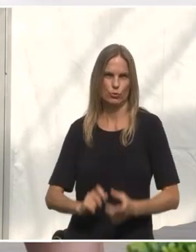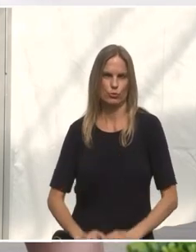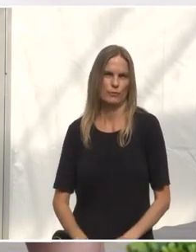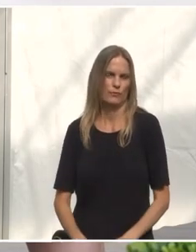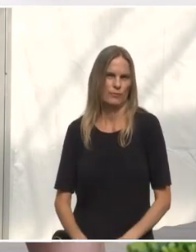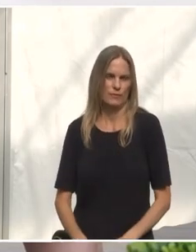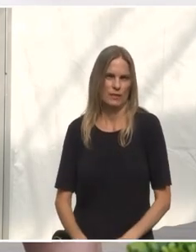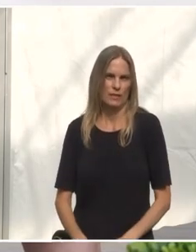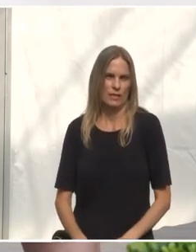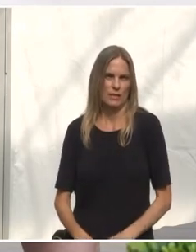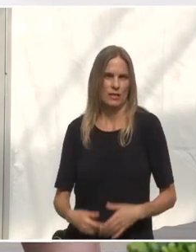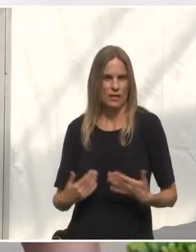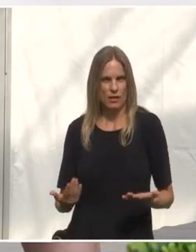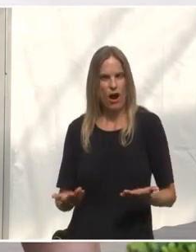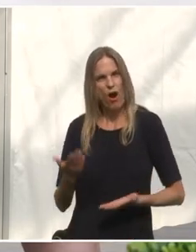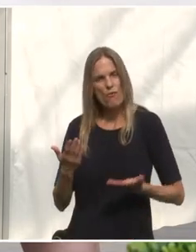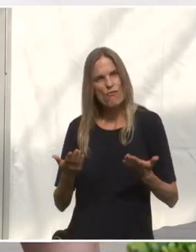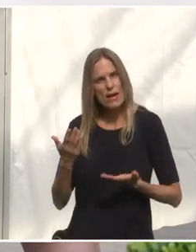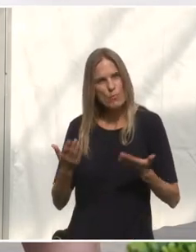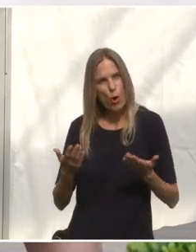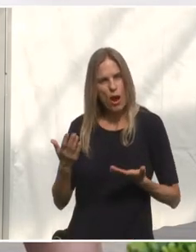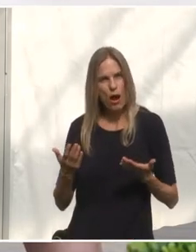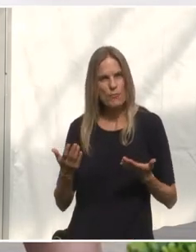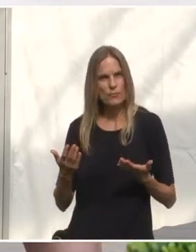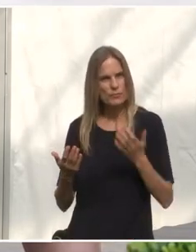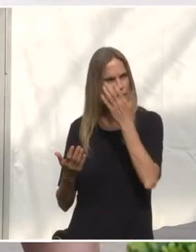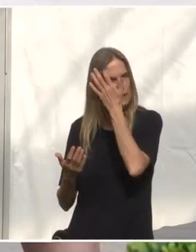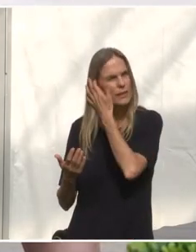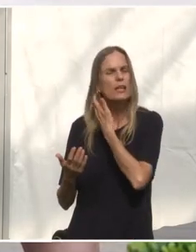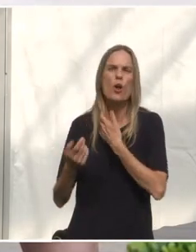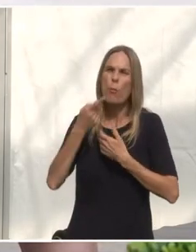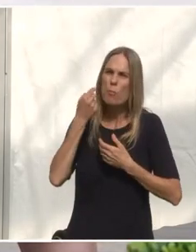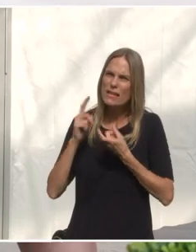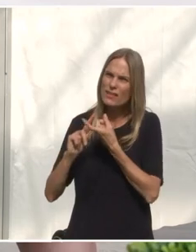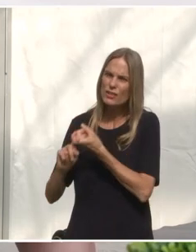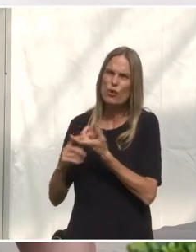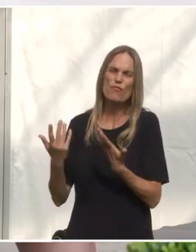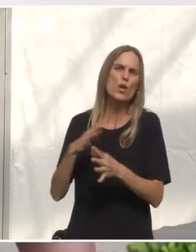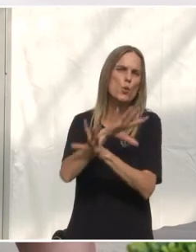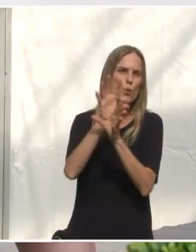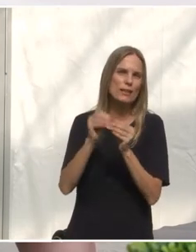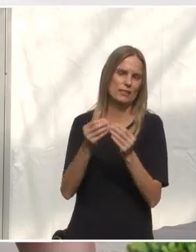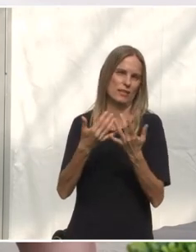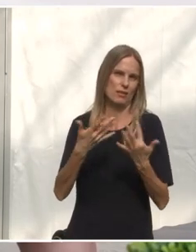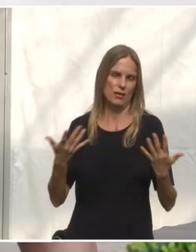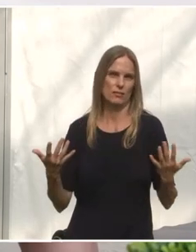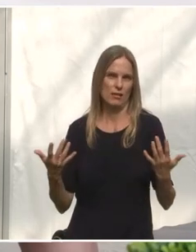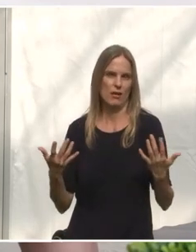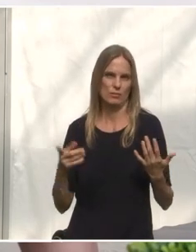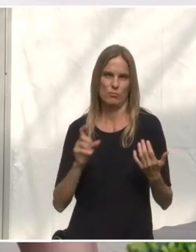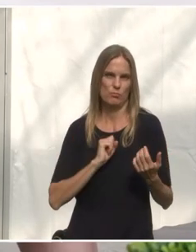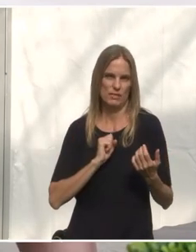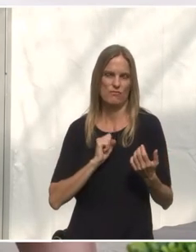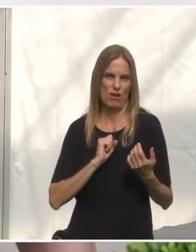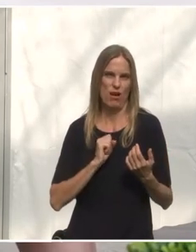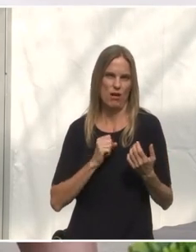for that there are approaches that are also men specific, but there's just general things that are for society